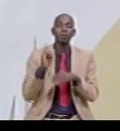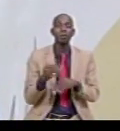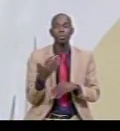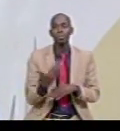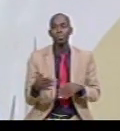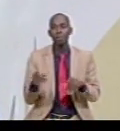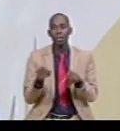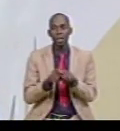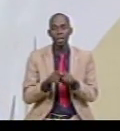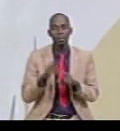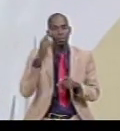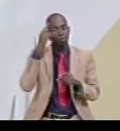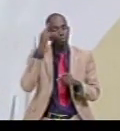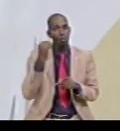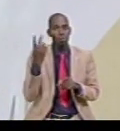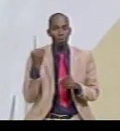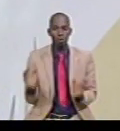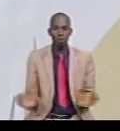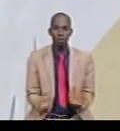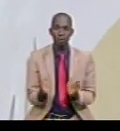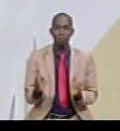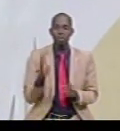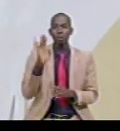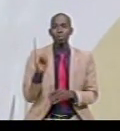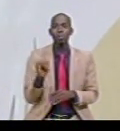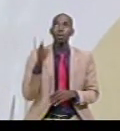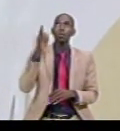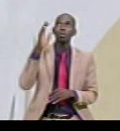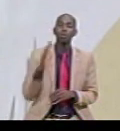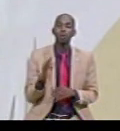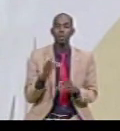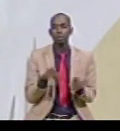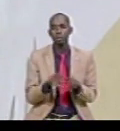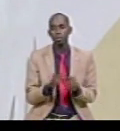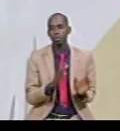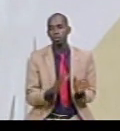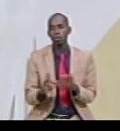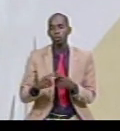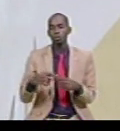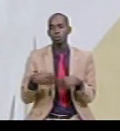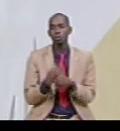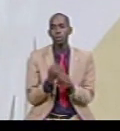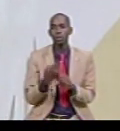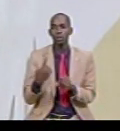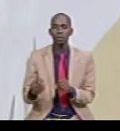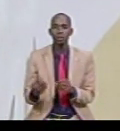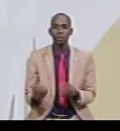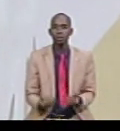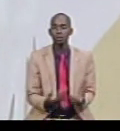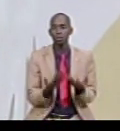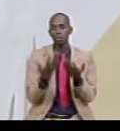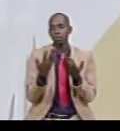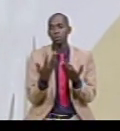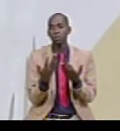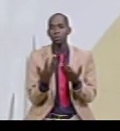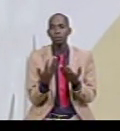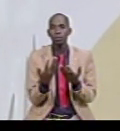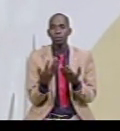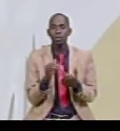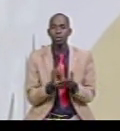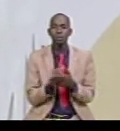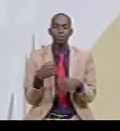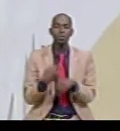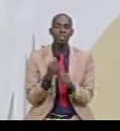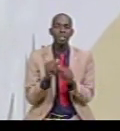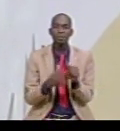admonished of God when he was about to make the Tabernacle for C said e that that make all things according to the pattern